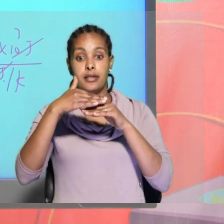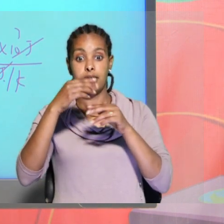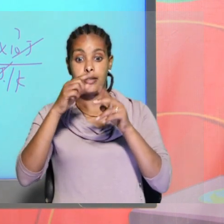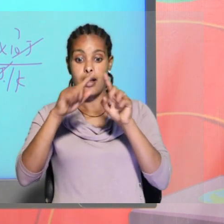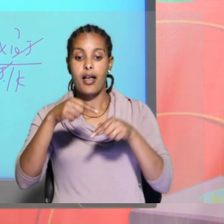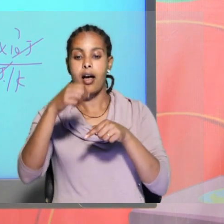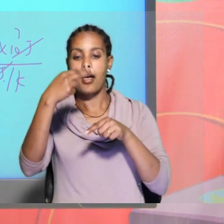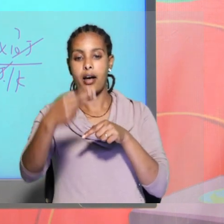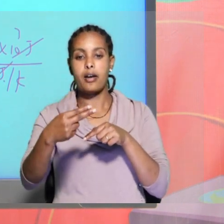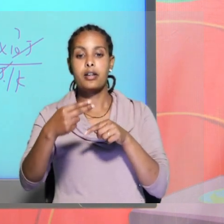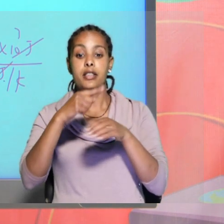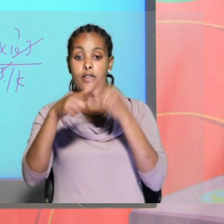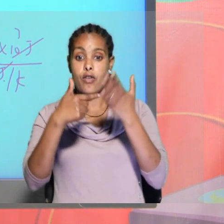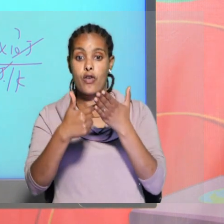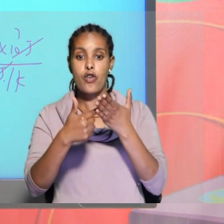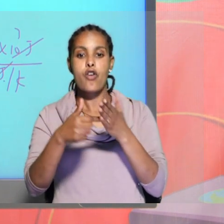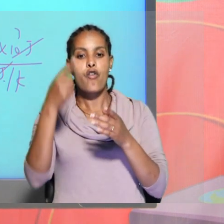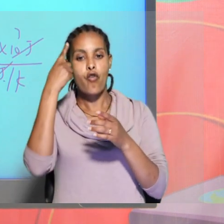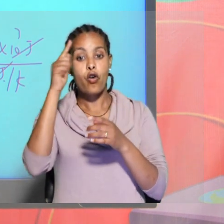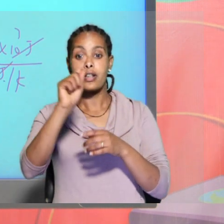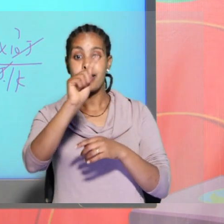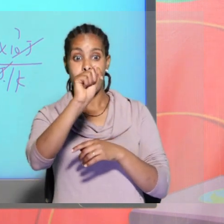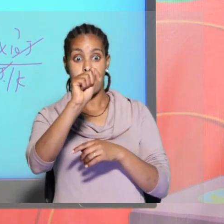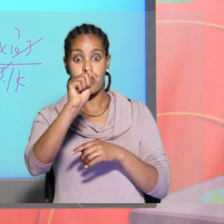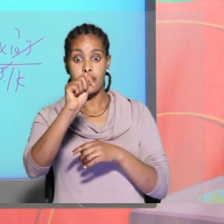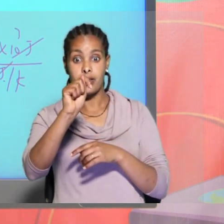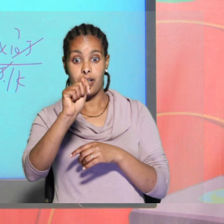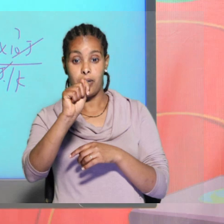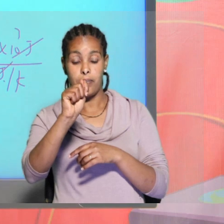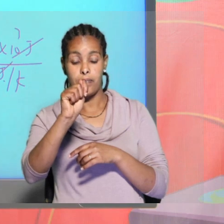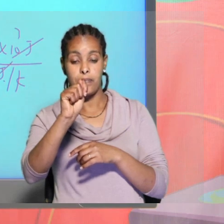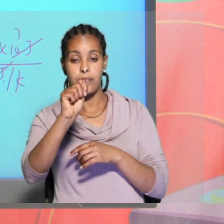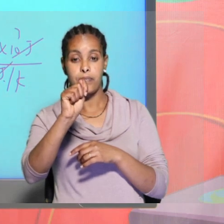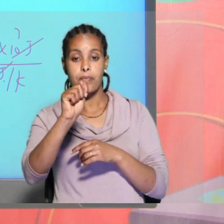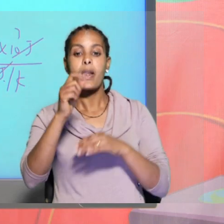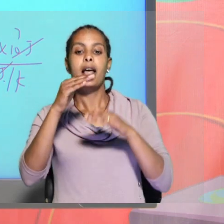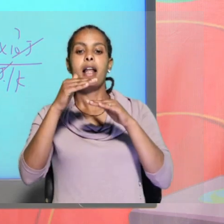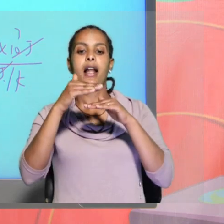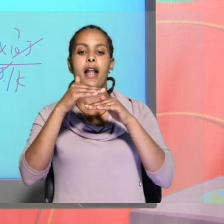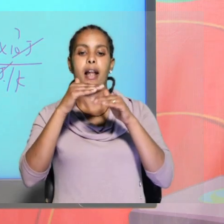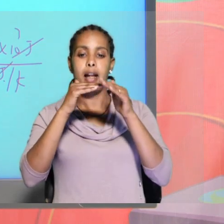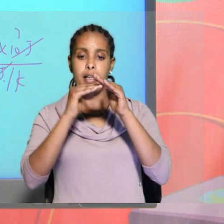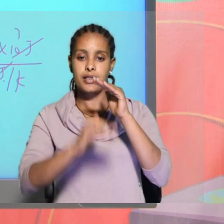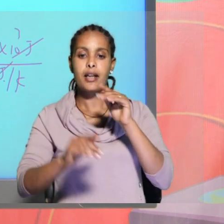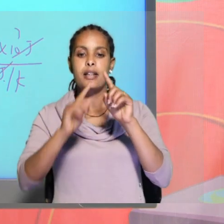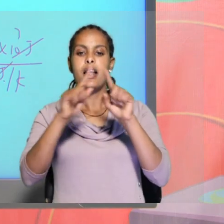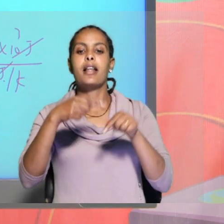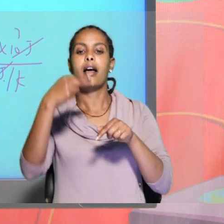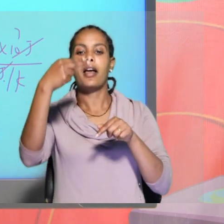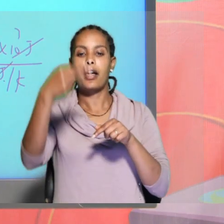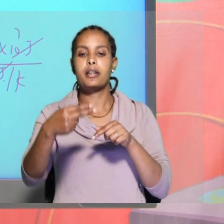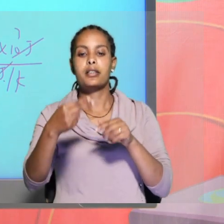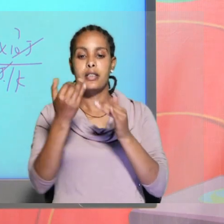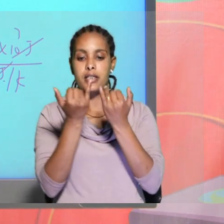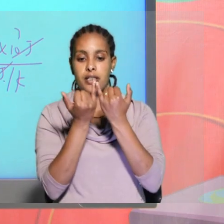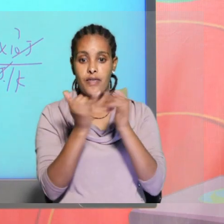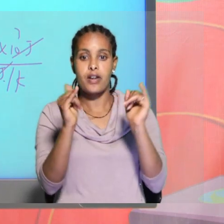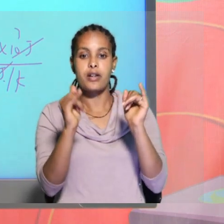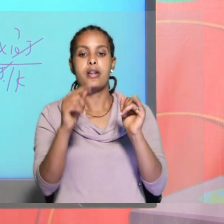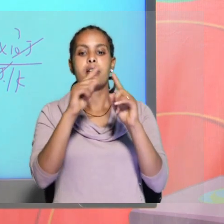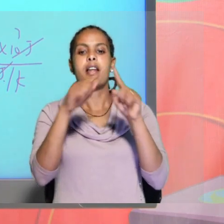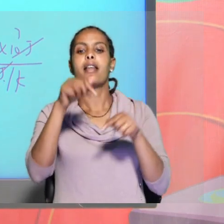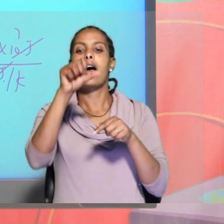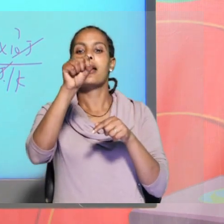H. Therefore, for temperature, for T less than delta H divided by delta